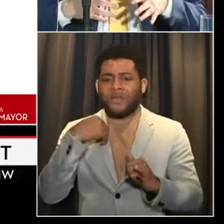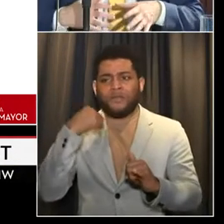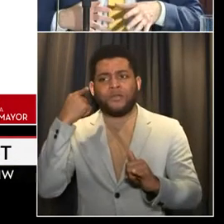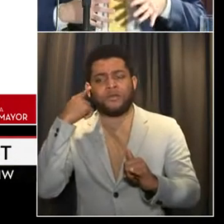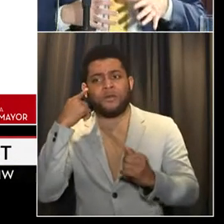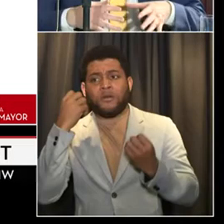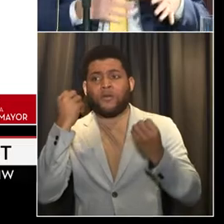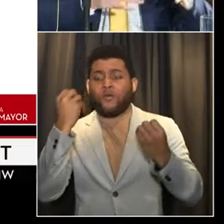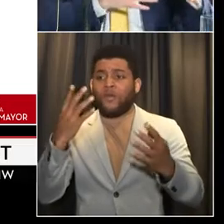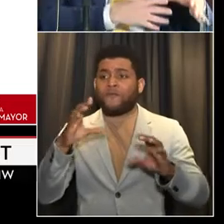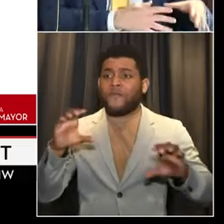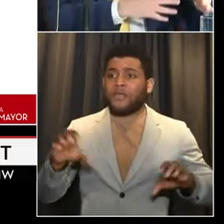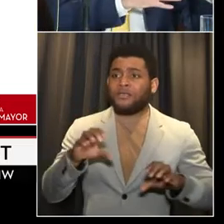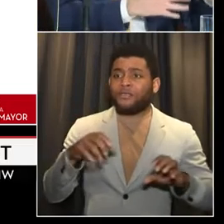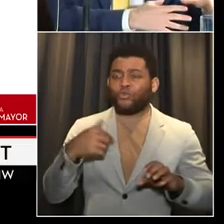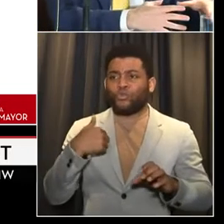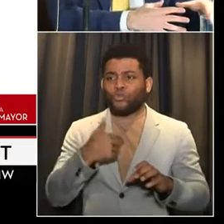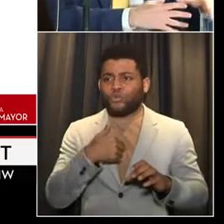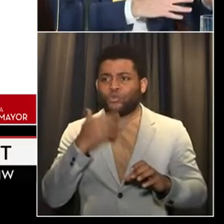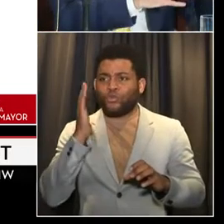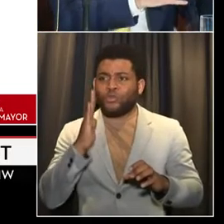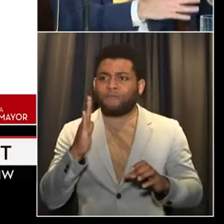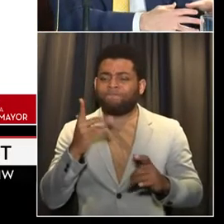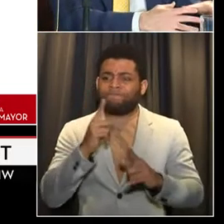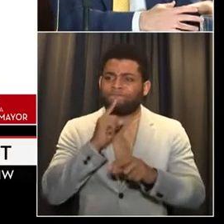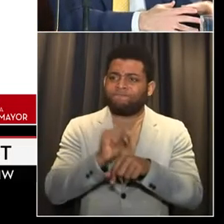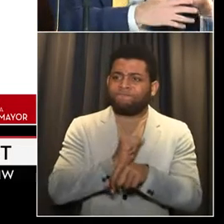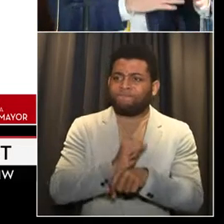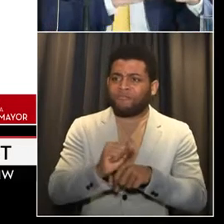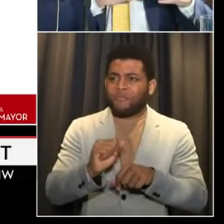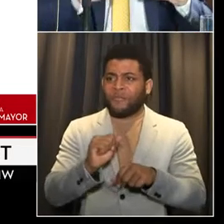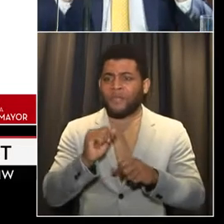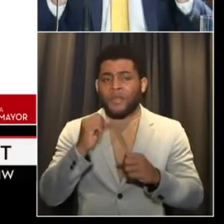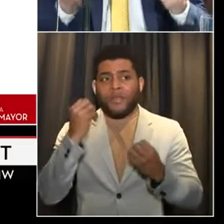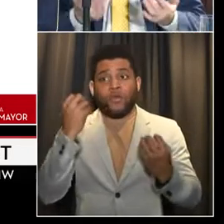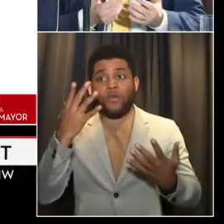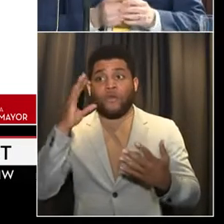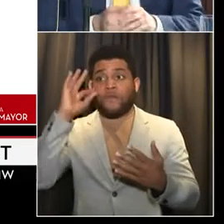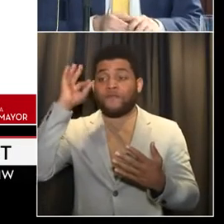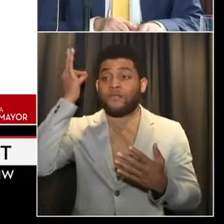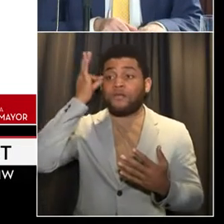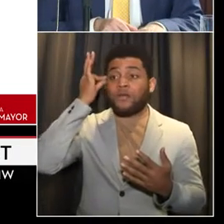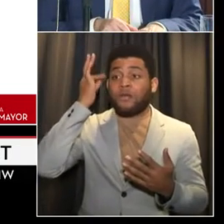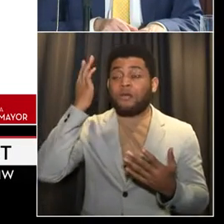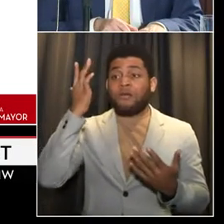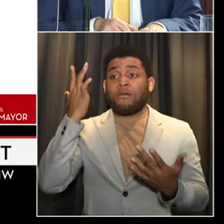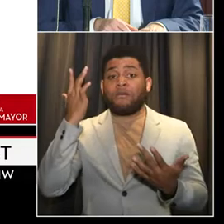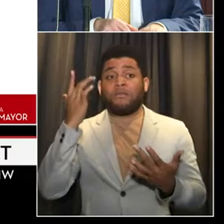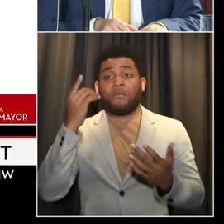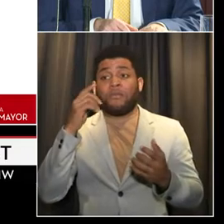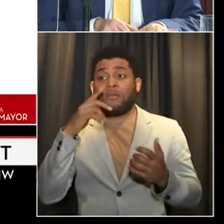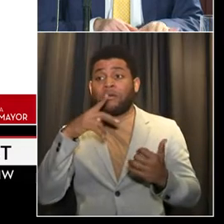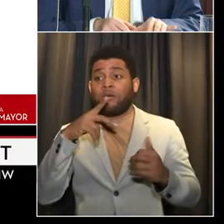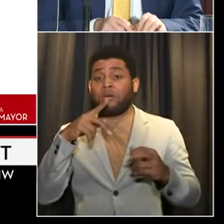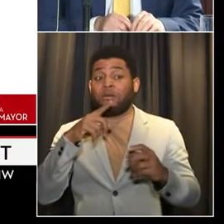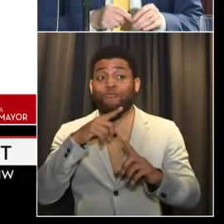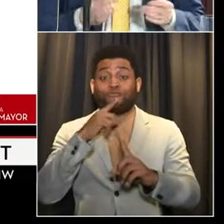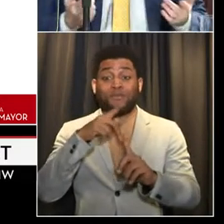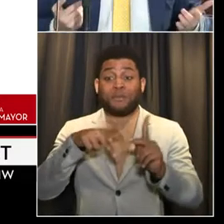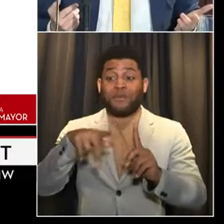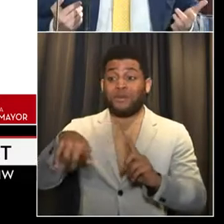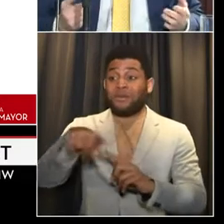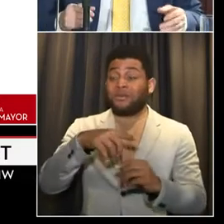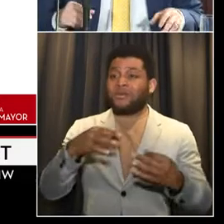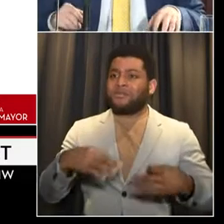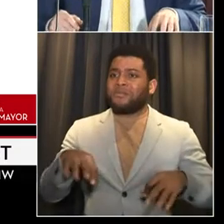And obviously, we have a lot of federal players that are just as important as the folks around this table in doing so. But I wanted to